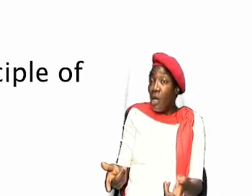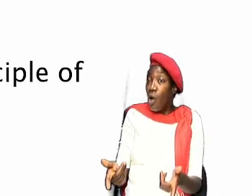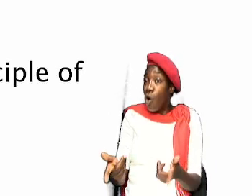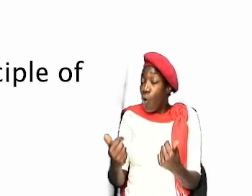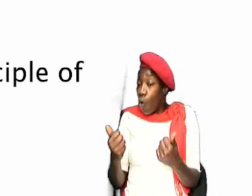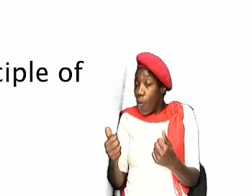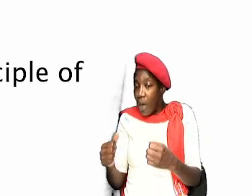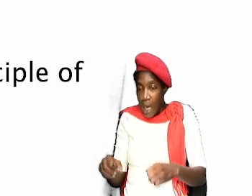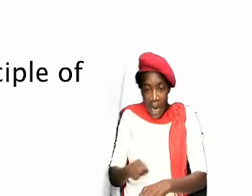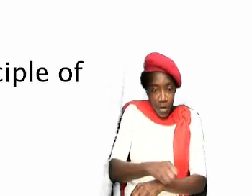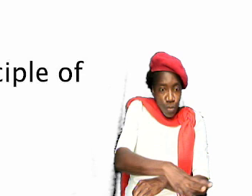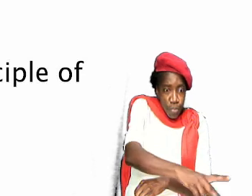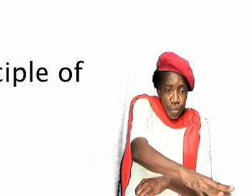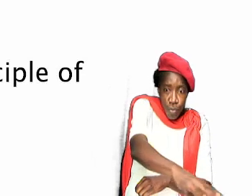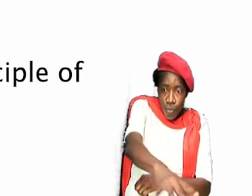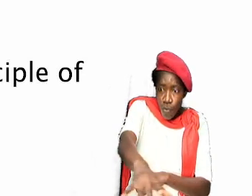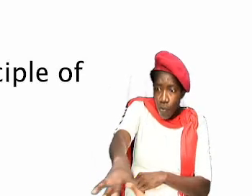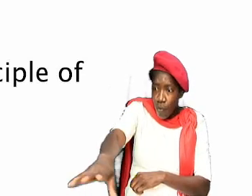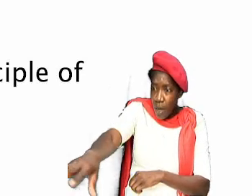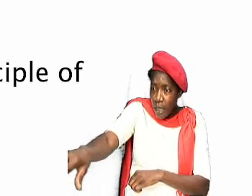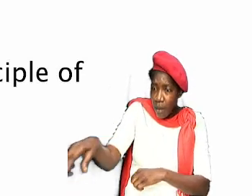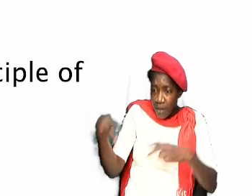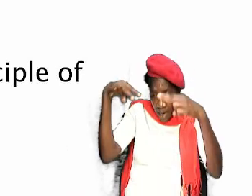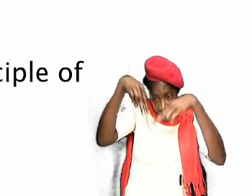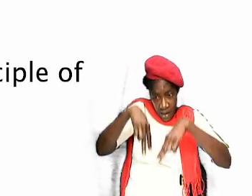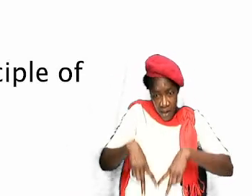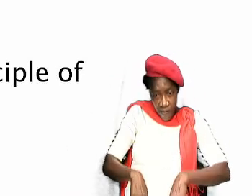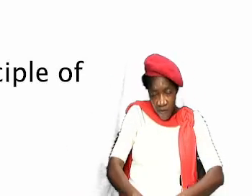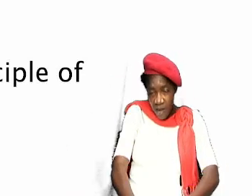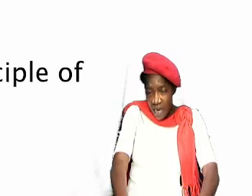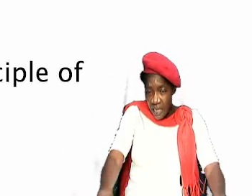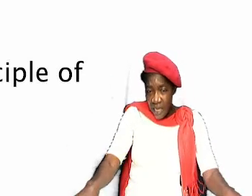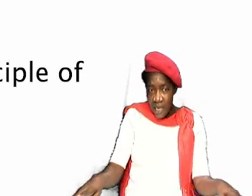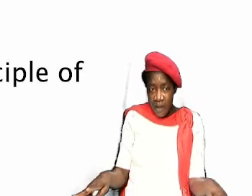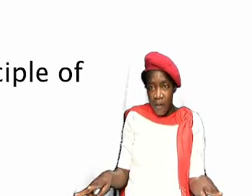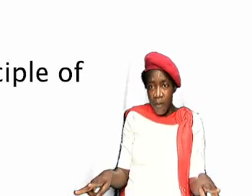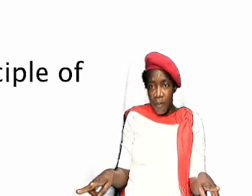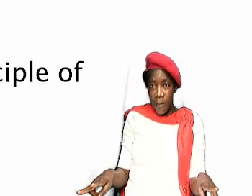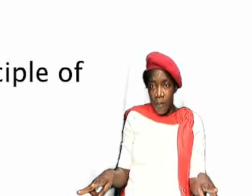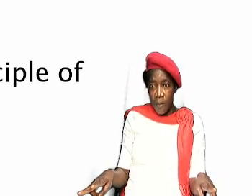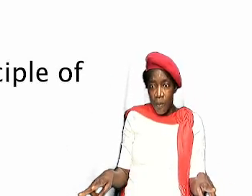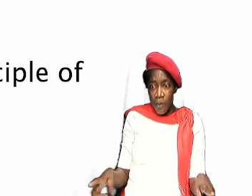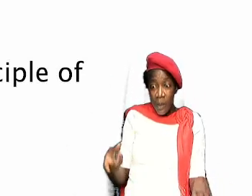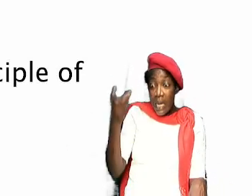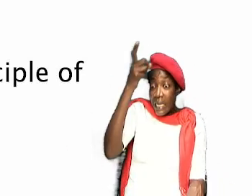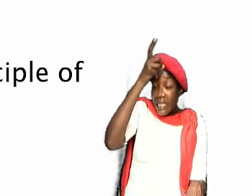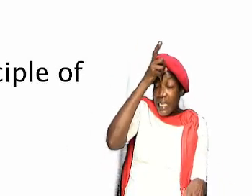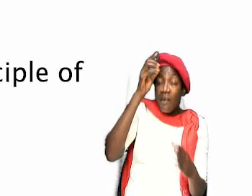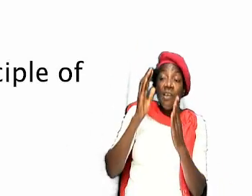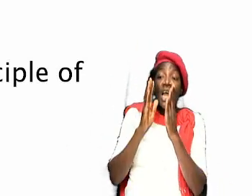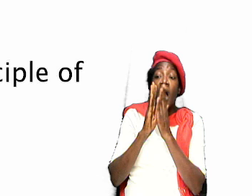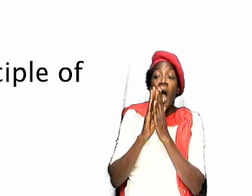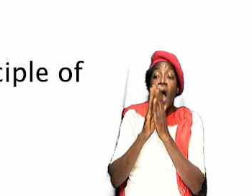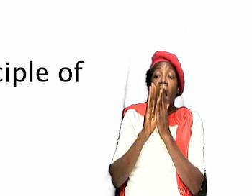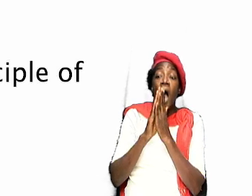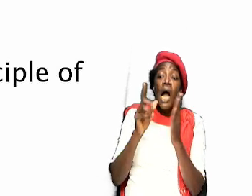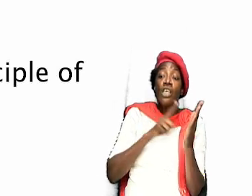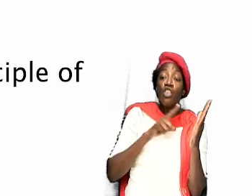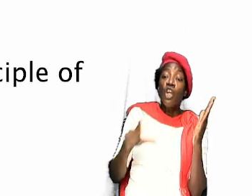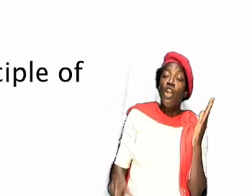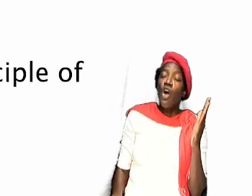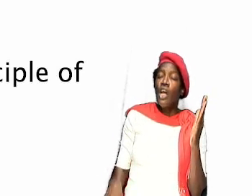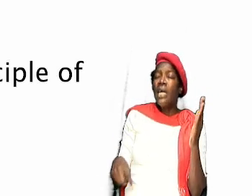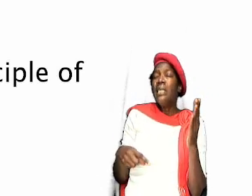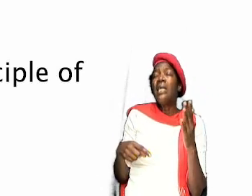spread themselves in the valley of Rephaim. And David inquired of the Lord, saying, shall I